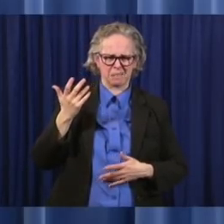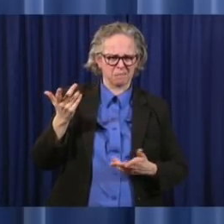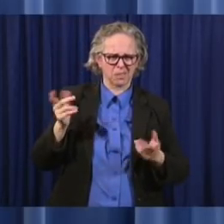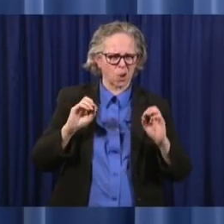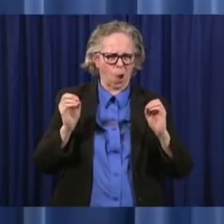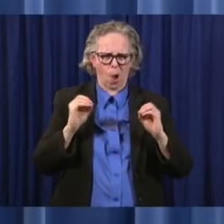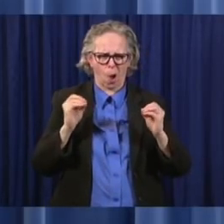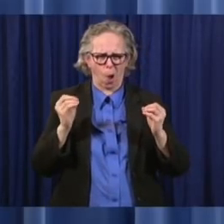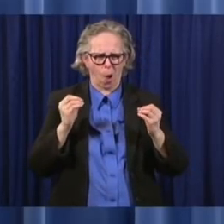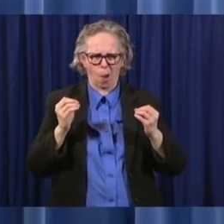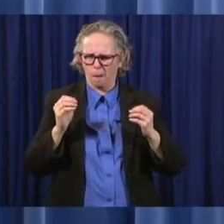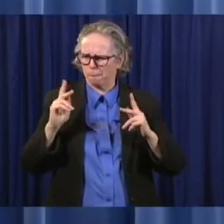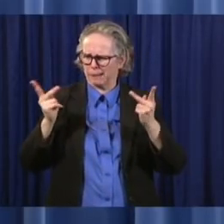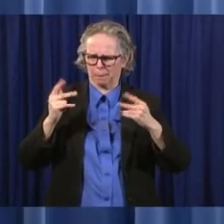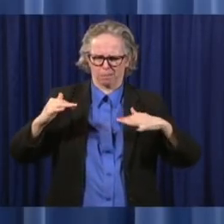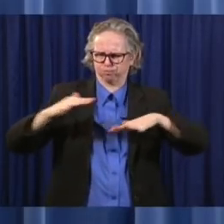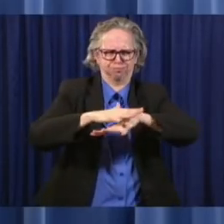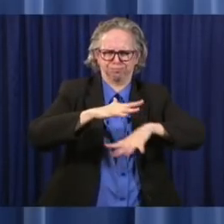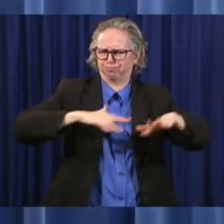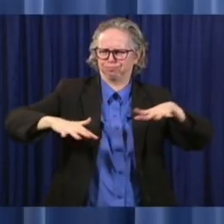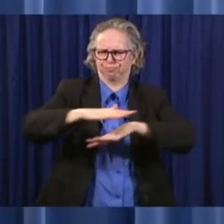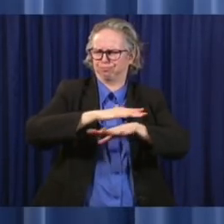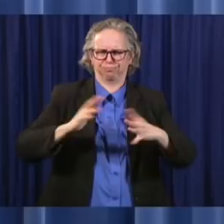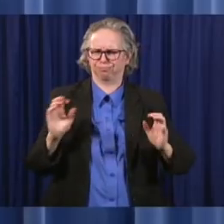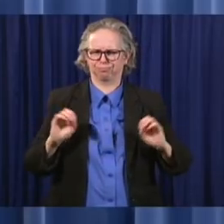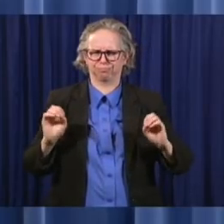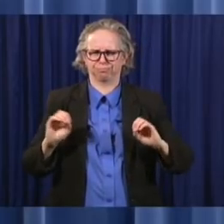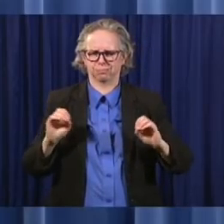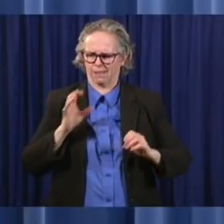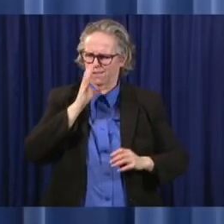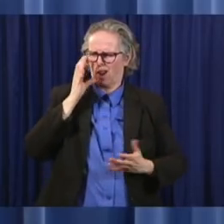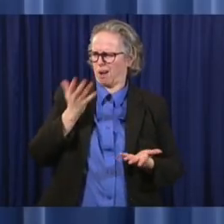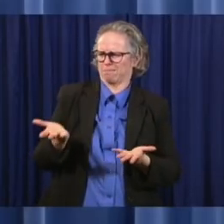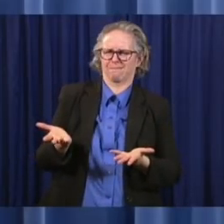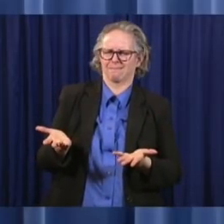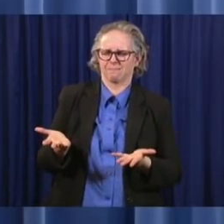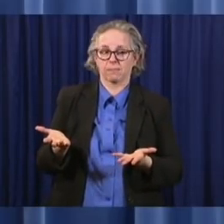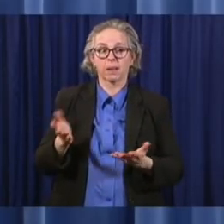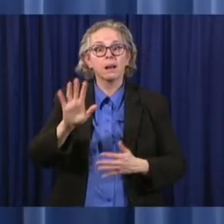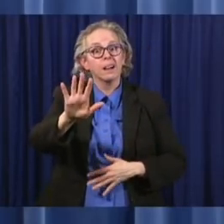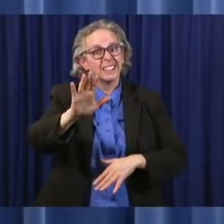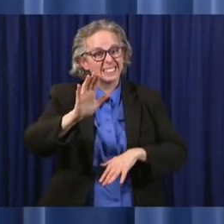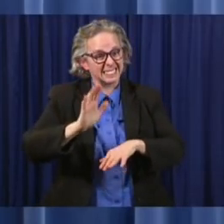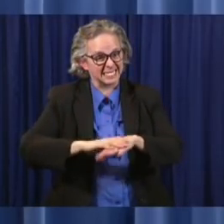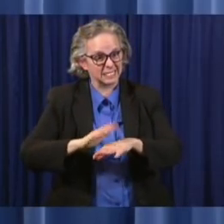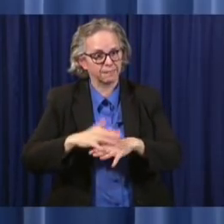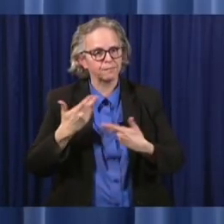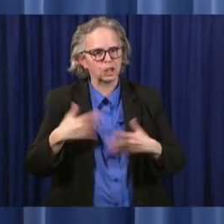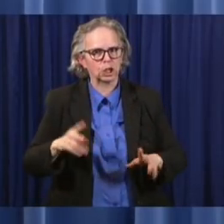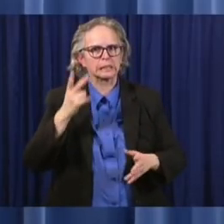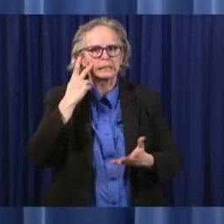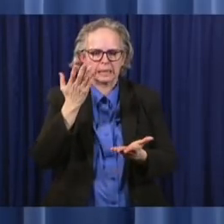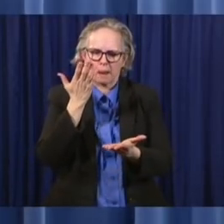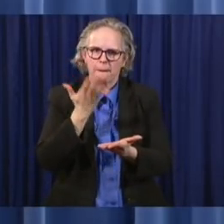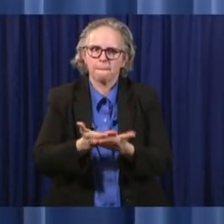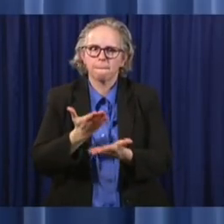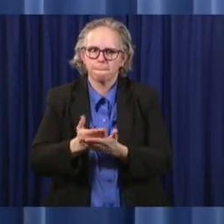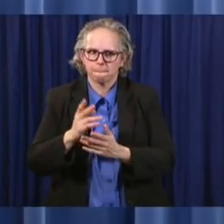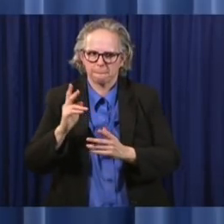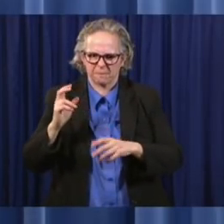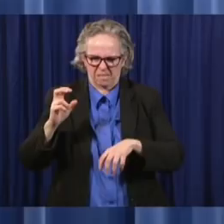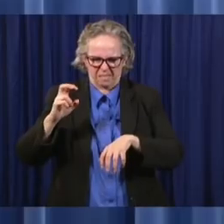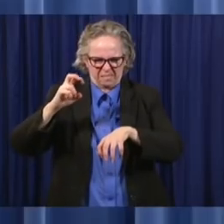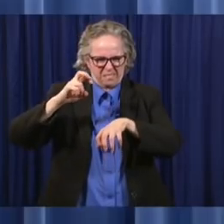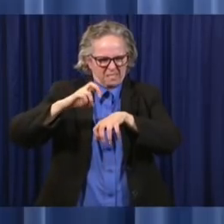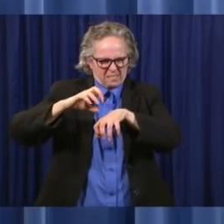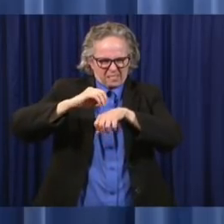much. But we certainly see evidence that virus can come into the rural areas. We